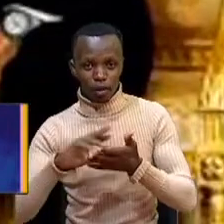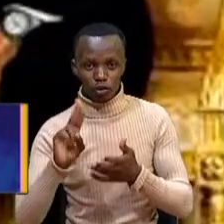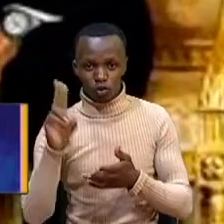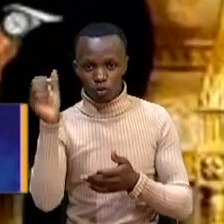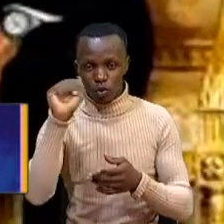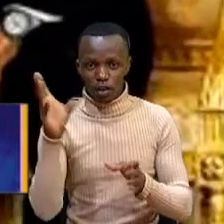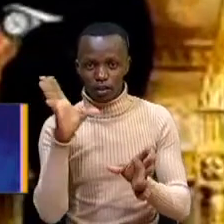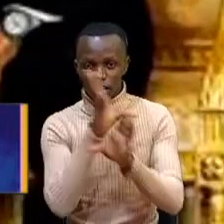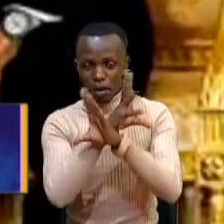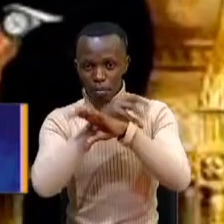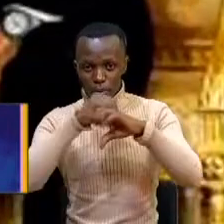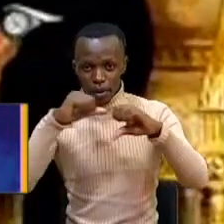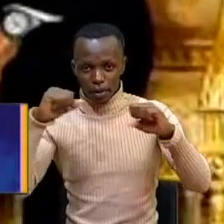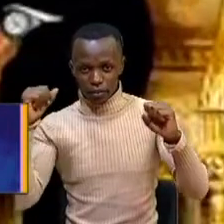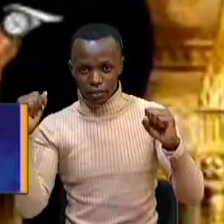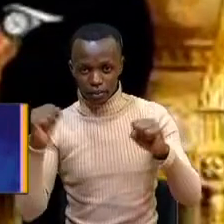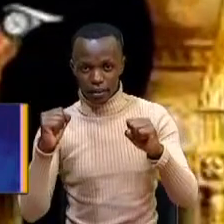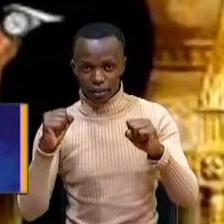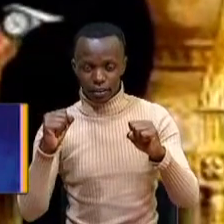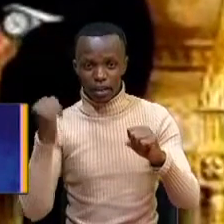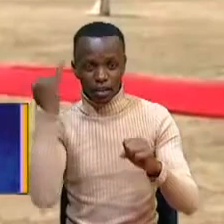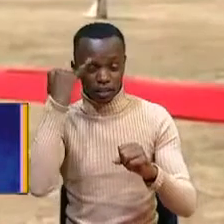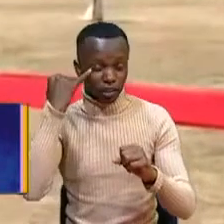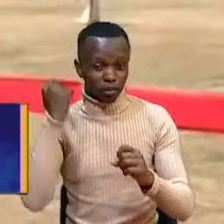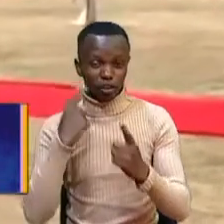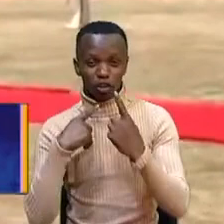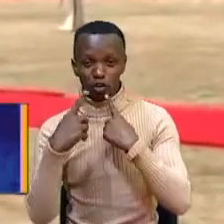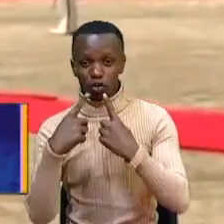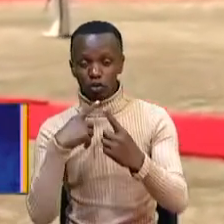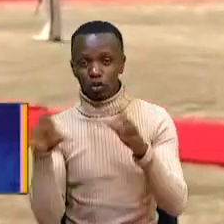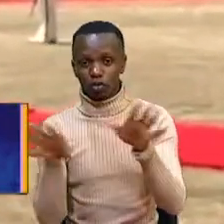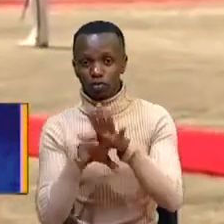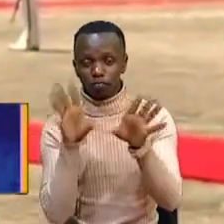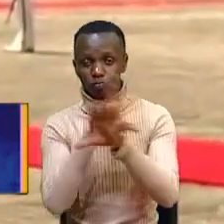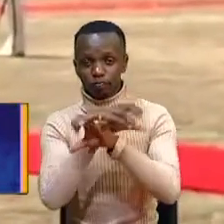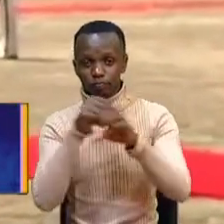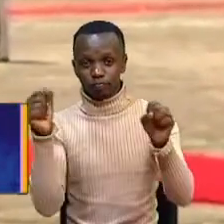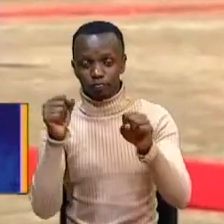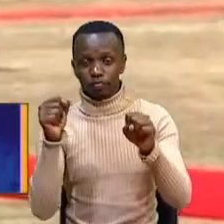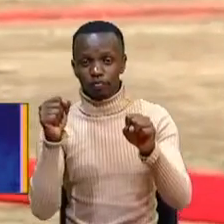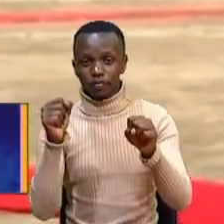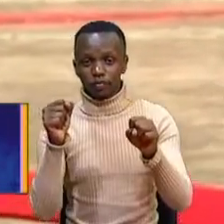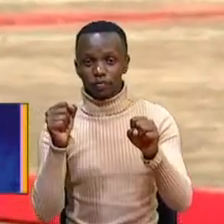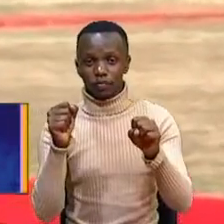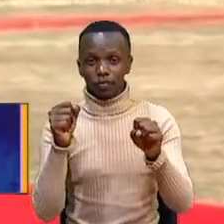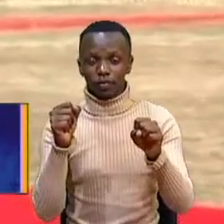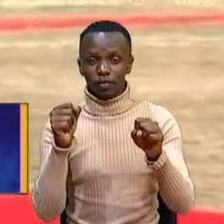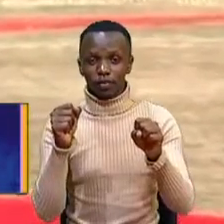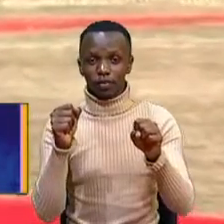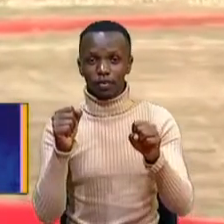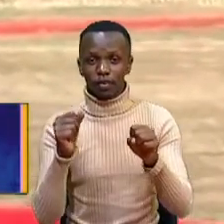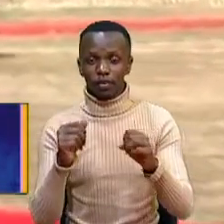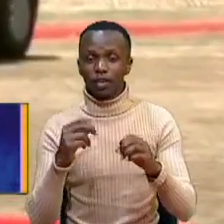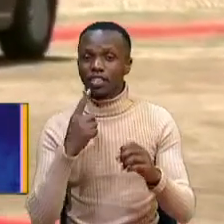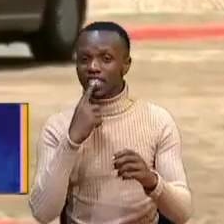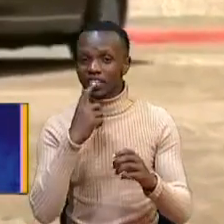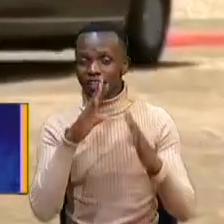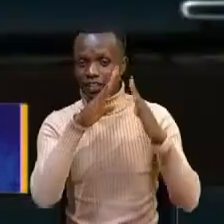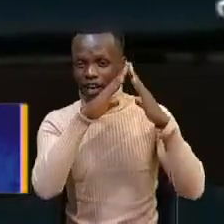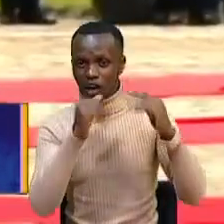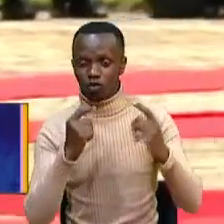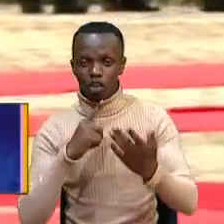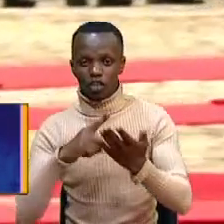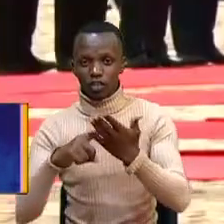President Joe Biden will hold talk with Japanese Prime Minister Fumio Kishida at the White House on January 13 to discuss